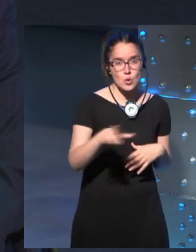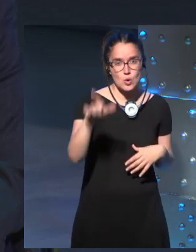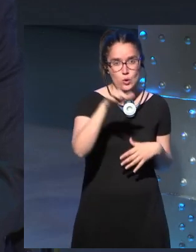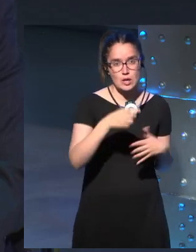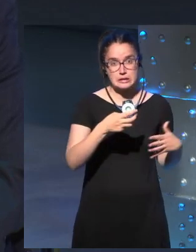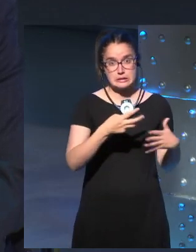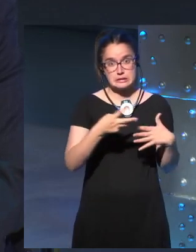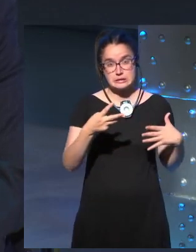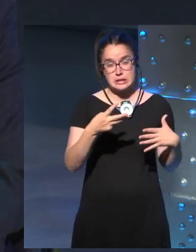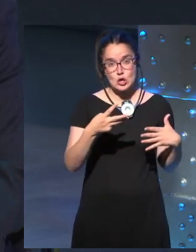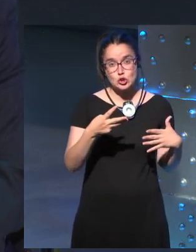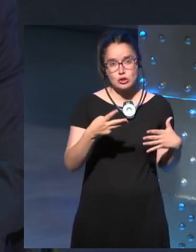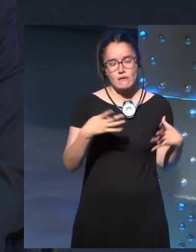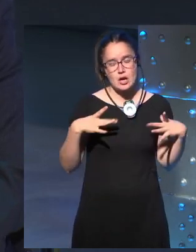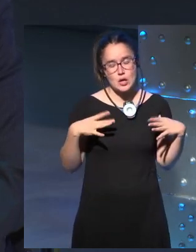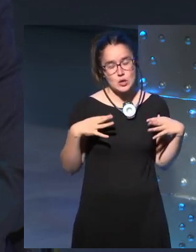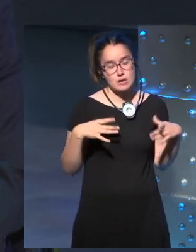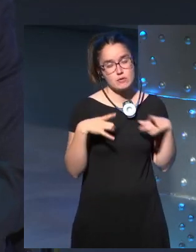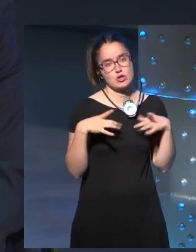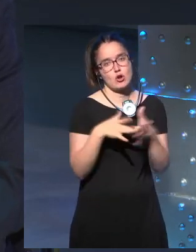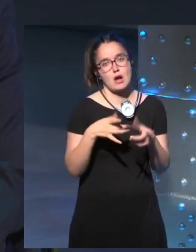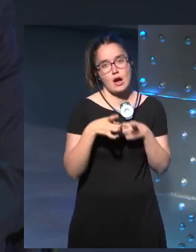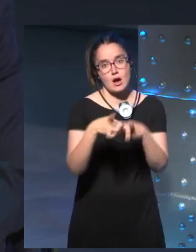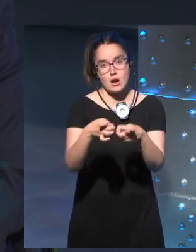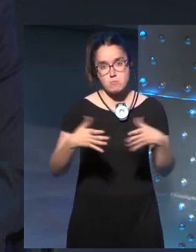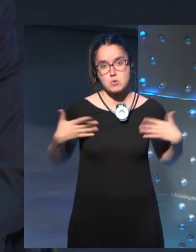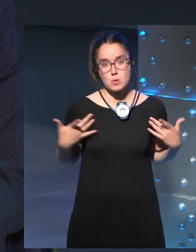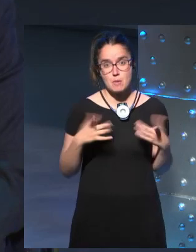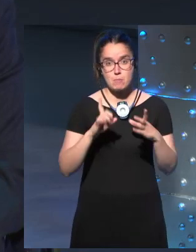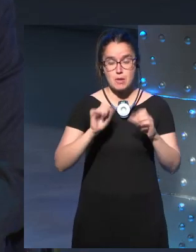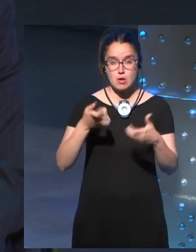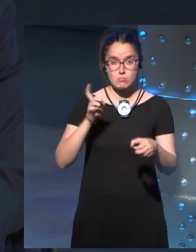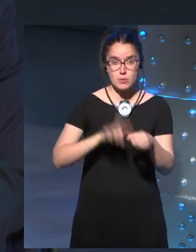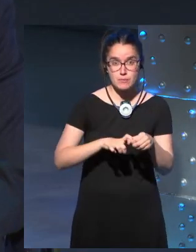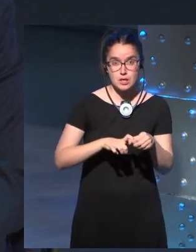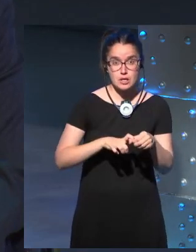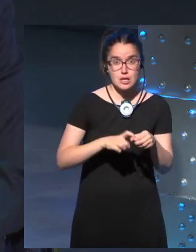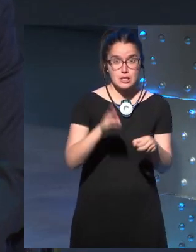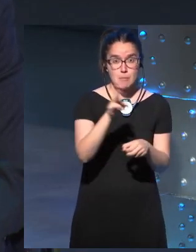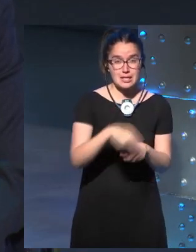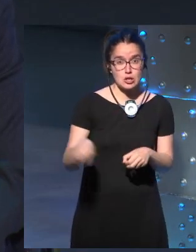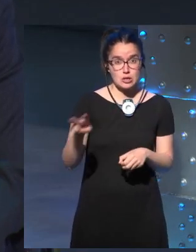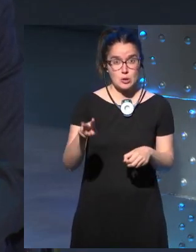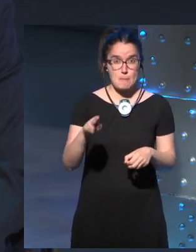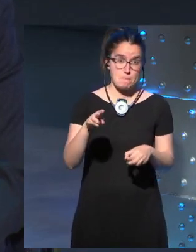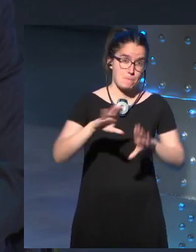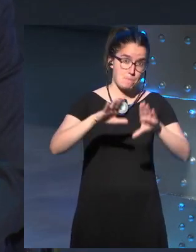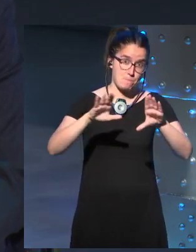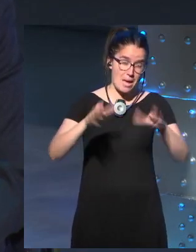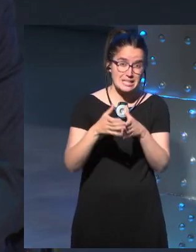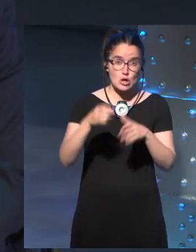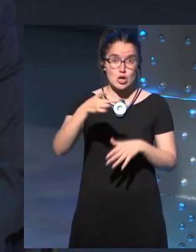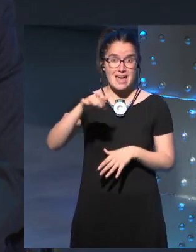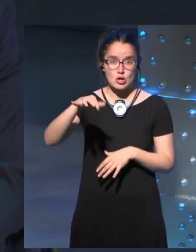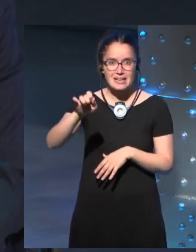he was at the Spanish Civil War. He was on holiday when the Civil War started. He joined the